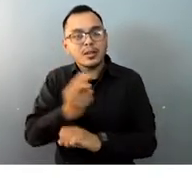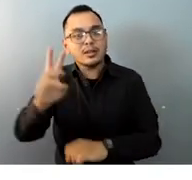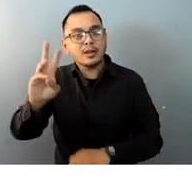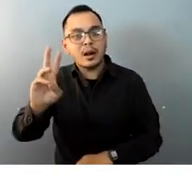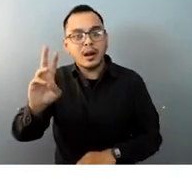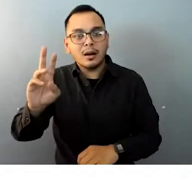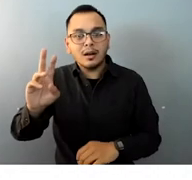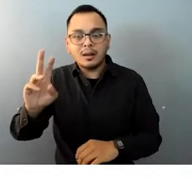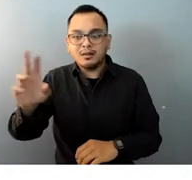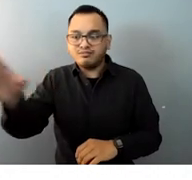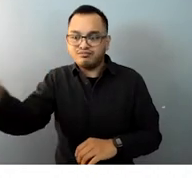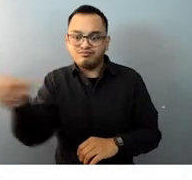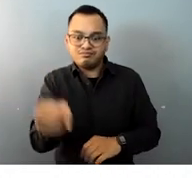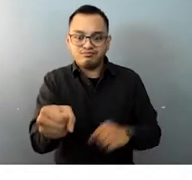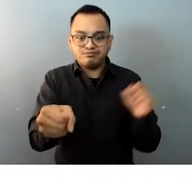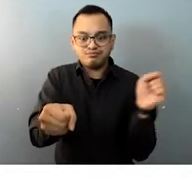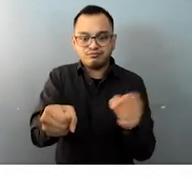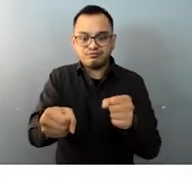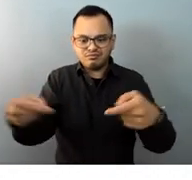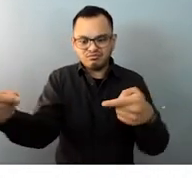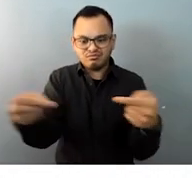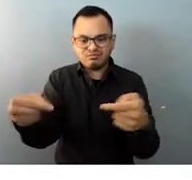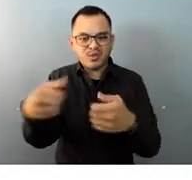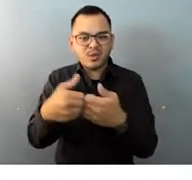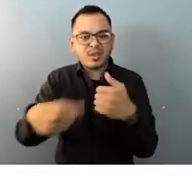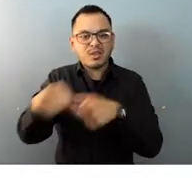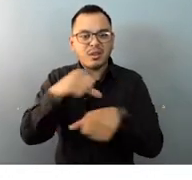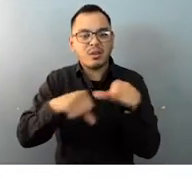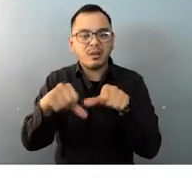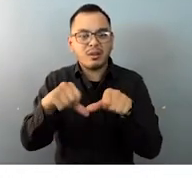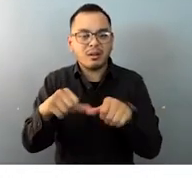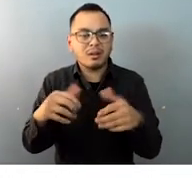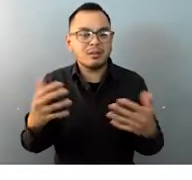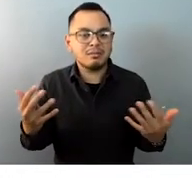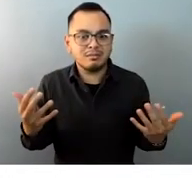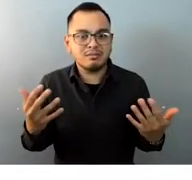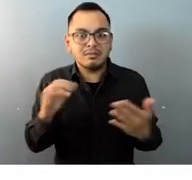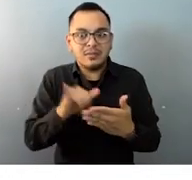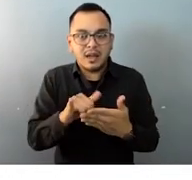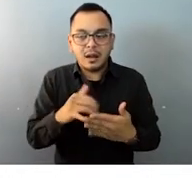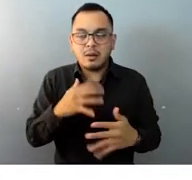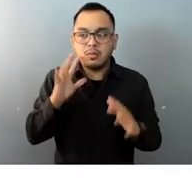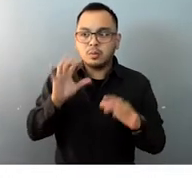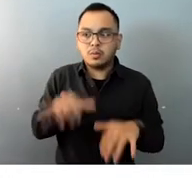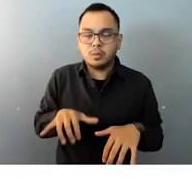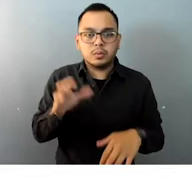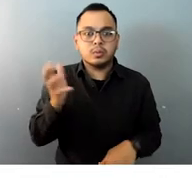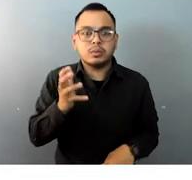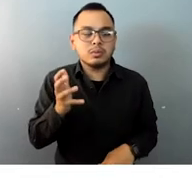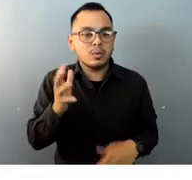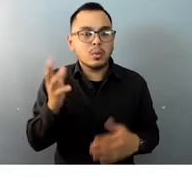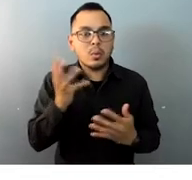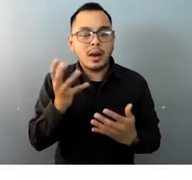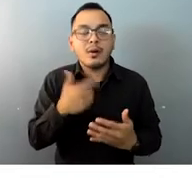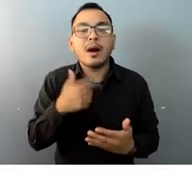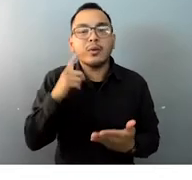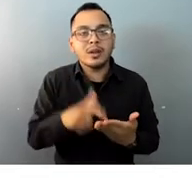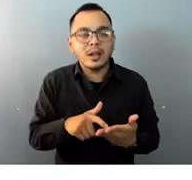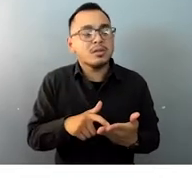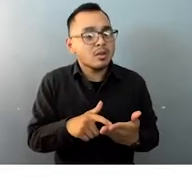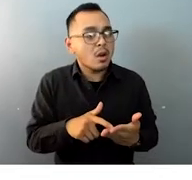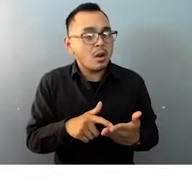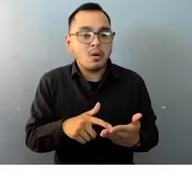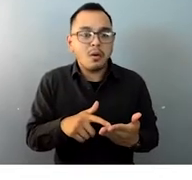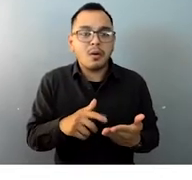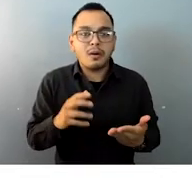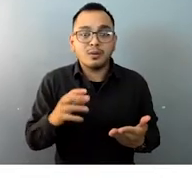was actually used as a weapon to wedge people of color against each other, you know? And that was just like,